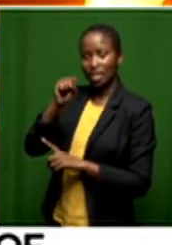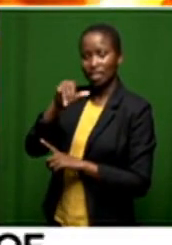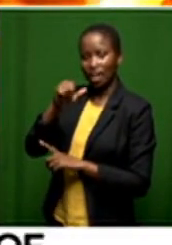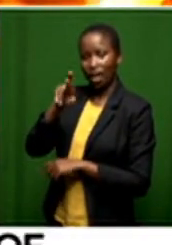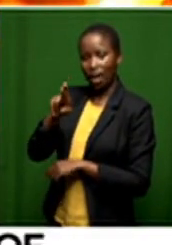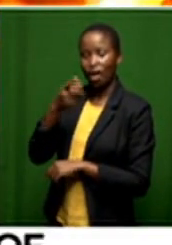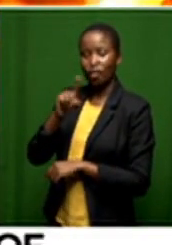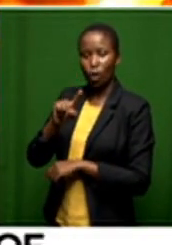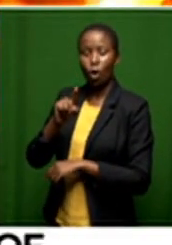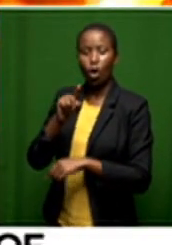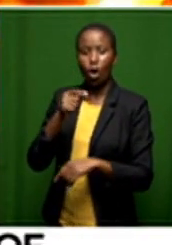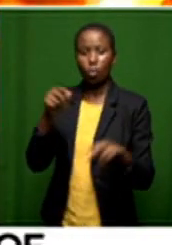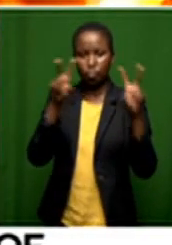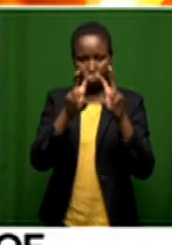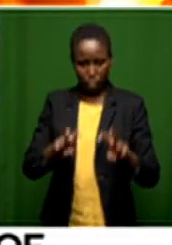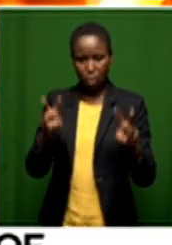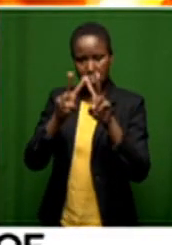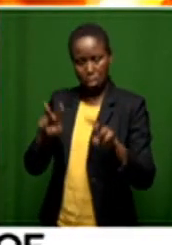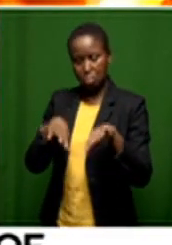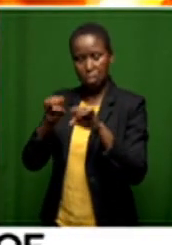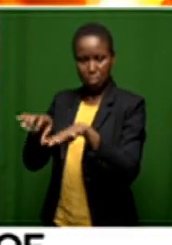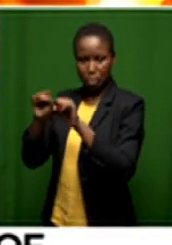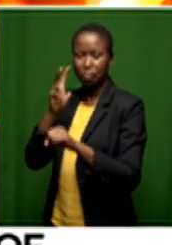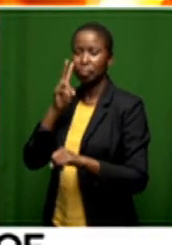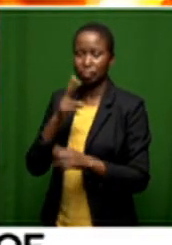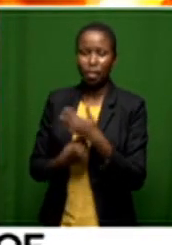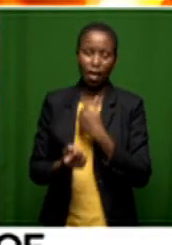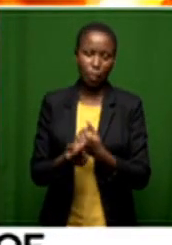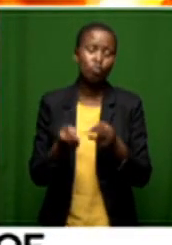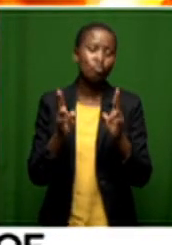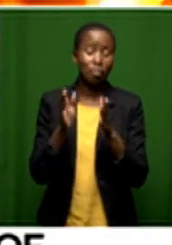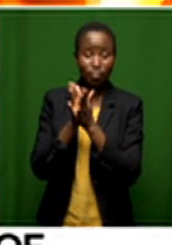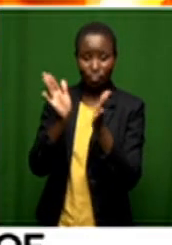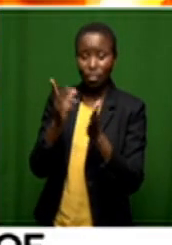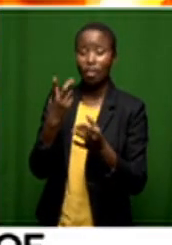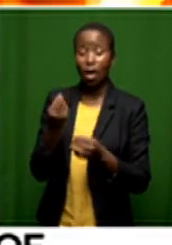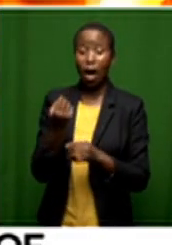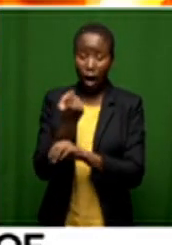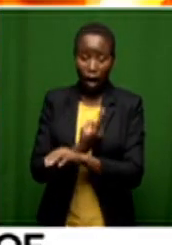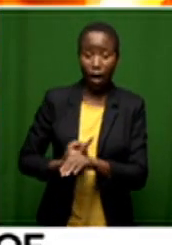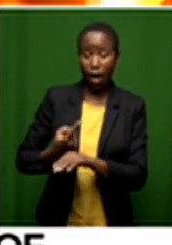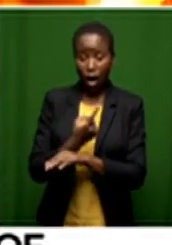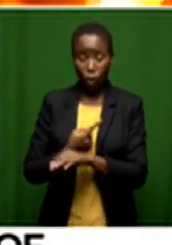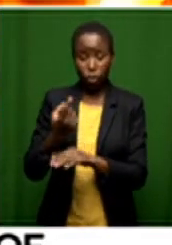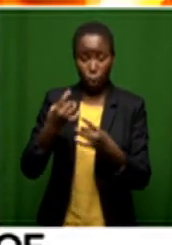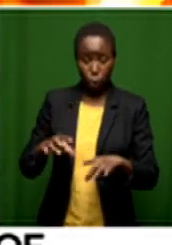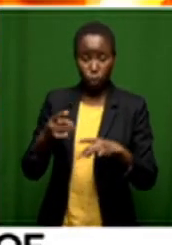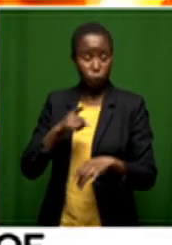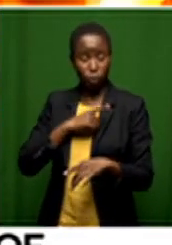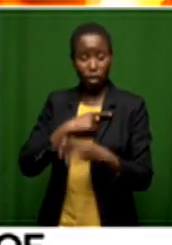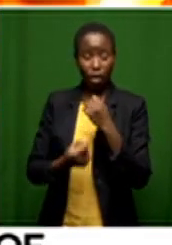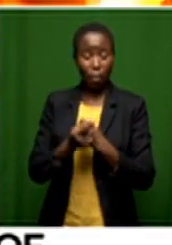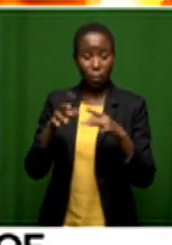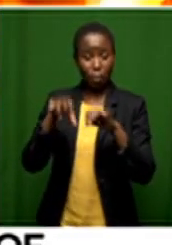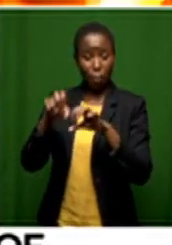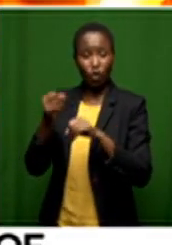power outages that we've been seeing. I mean, just in a nutshell, the amount of hours that were lost due to load shedding in the